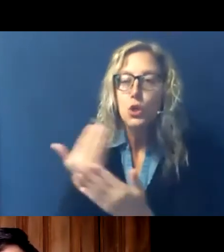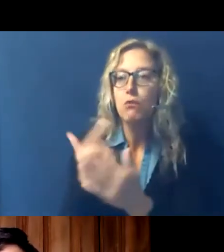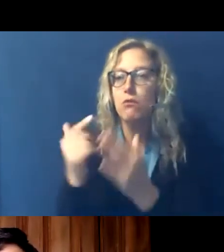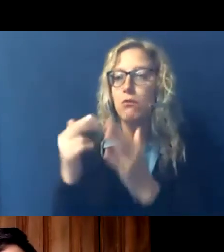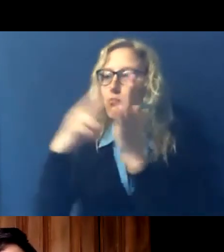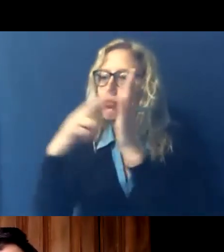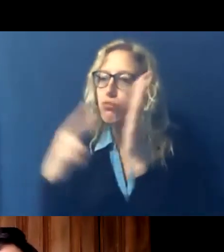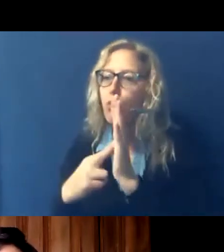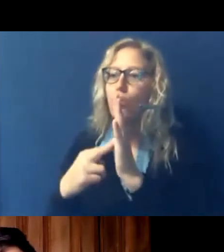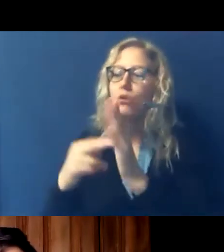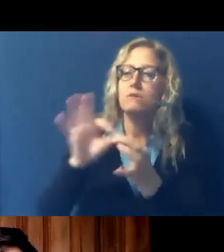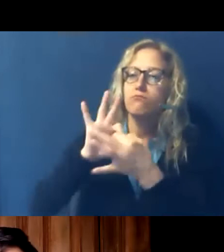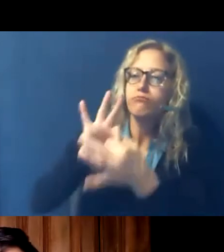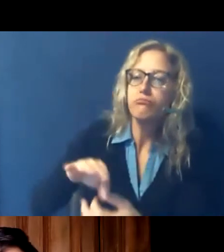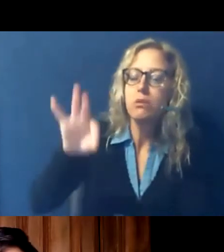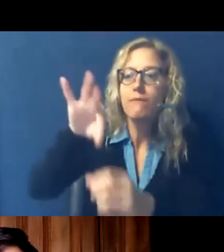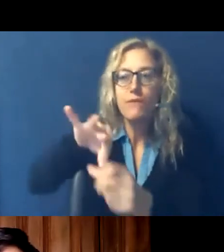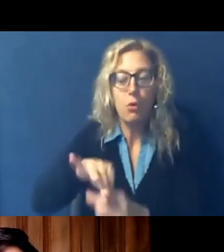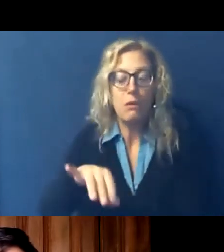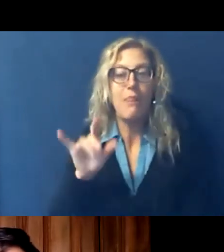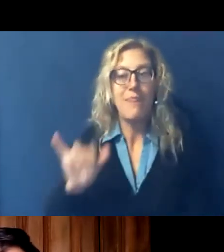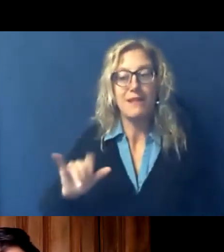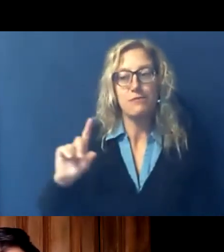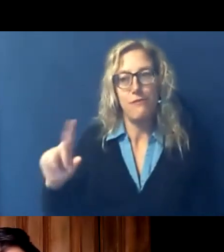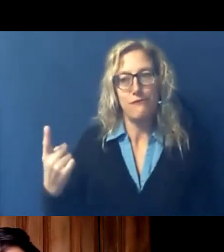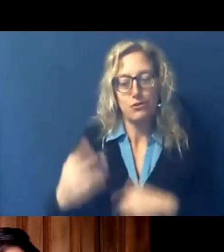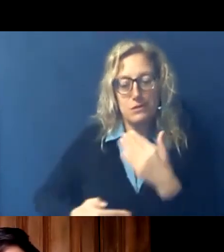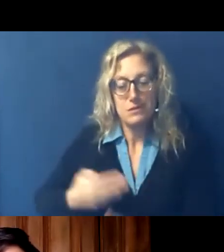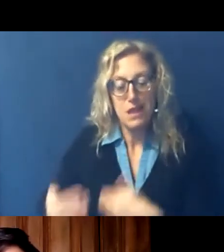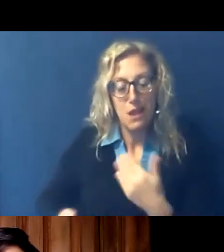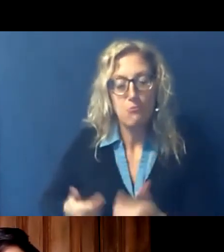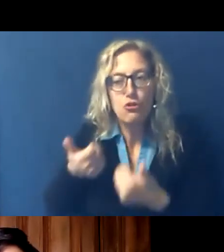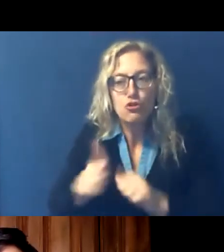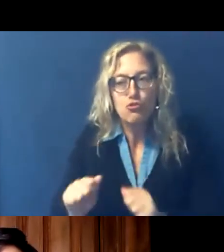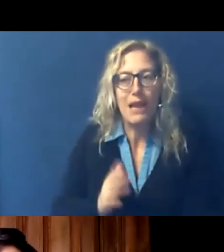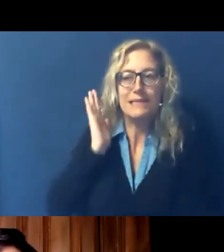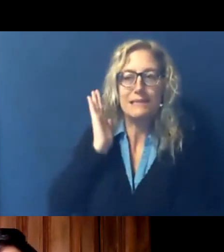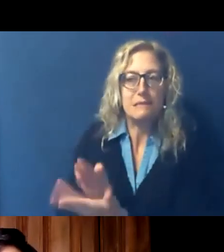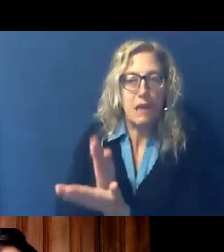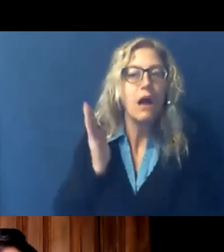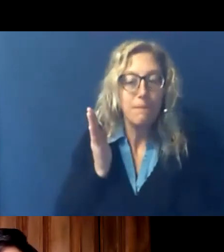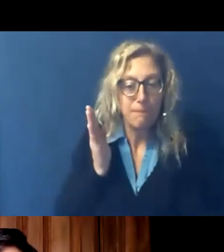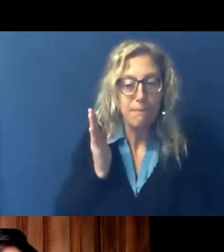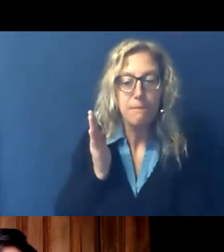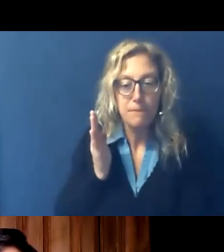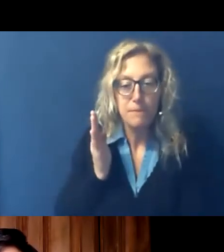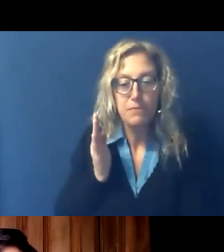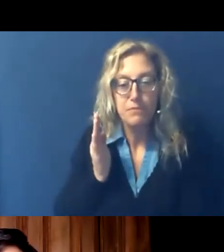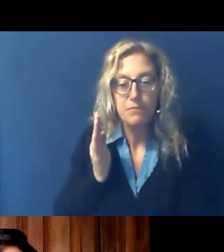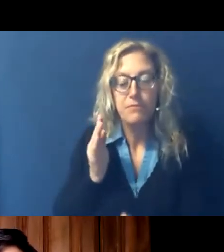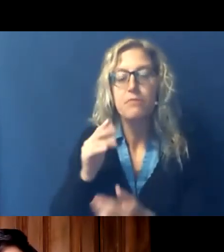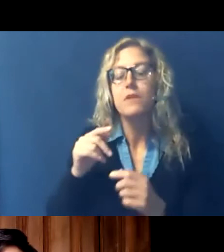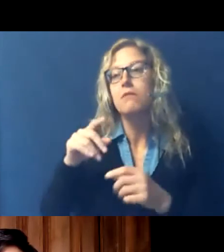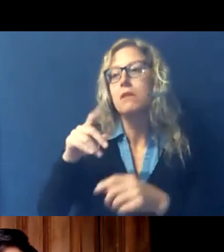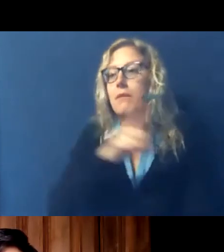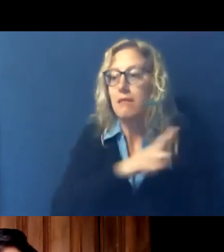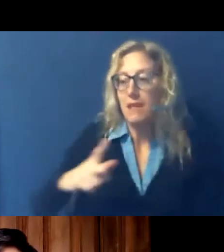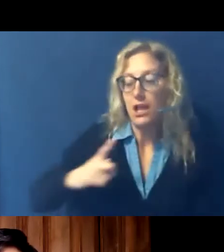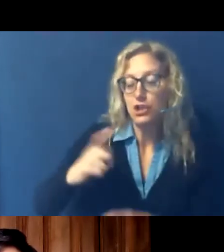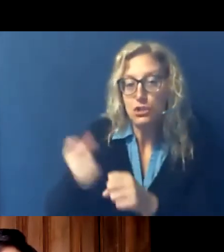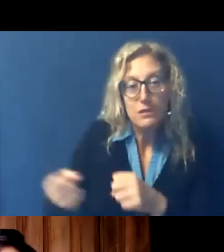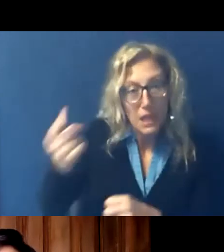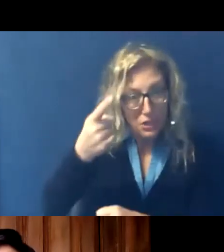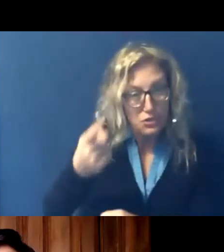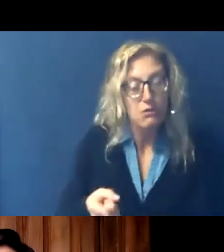voting. So that's going to be the first step, try to get this stopped in the legislature next year, and